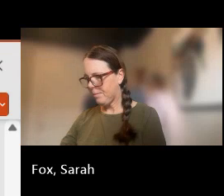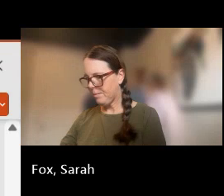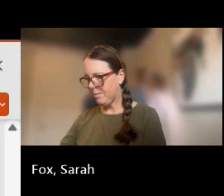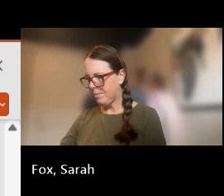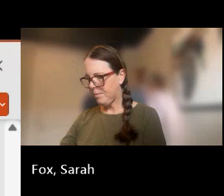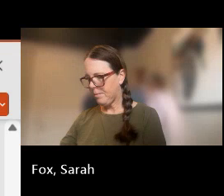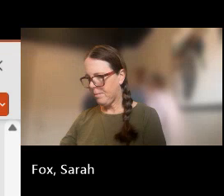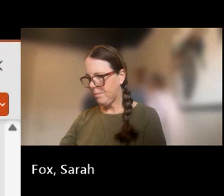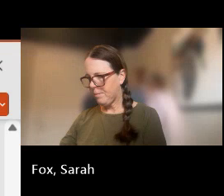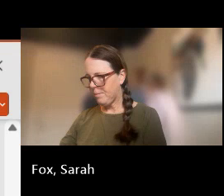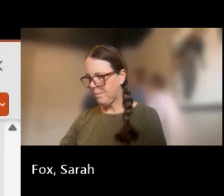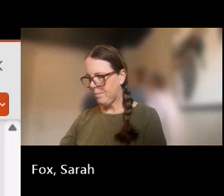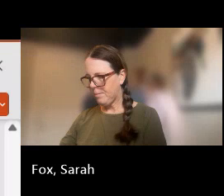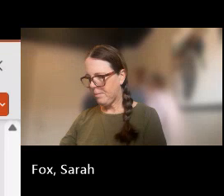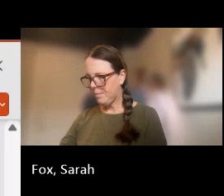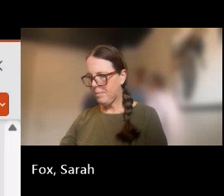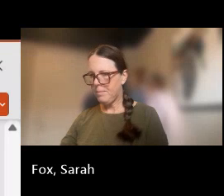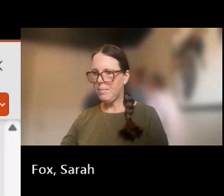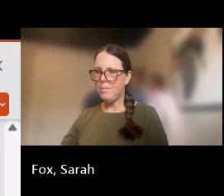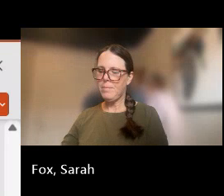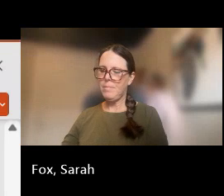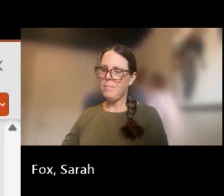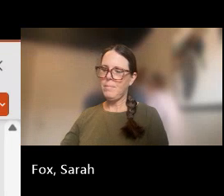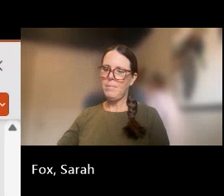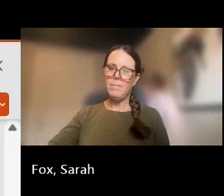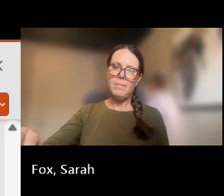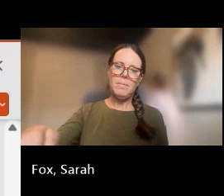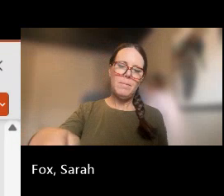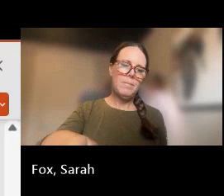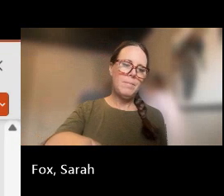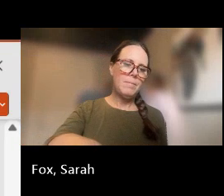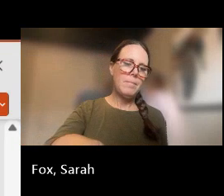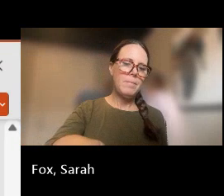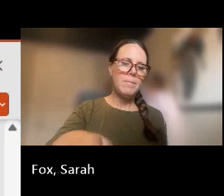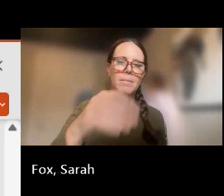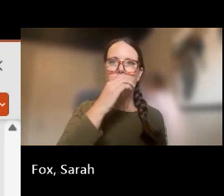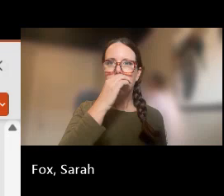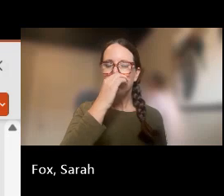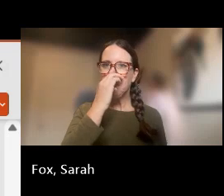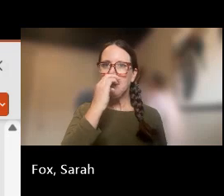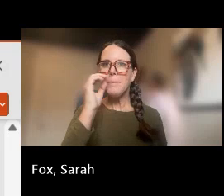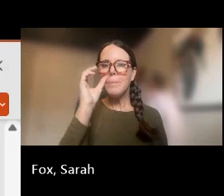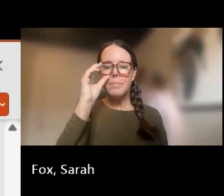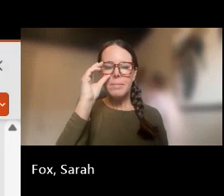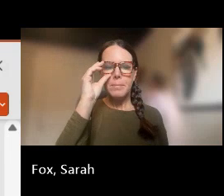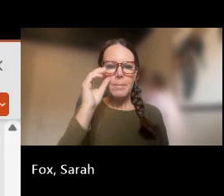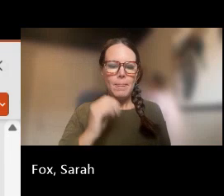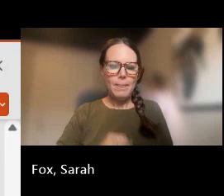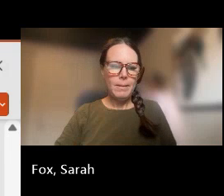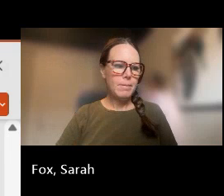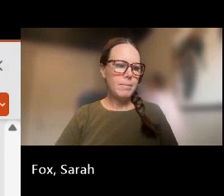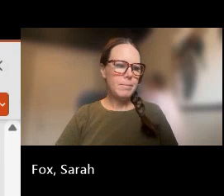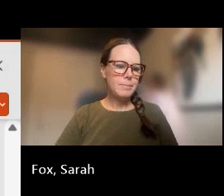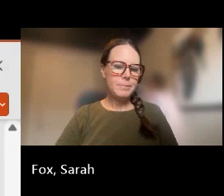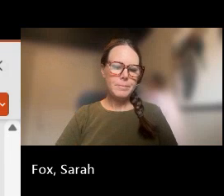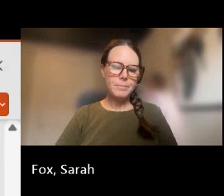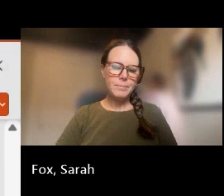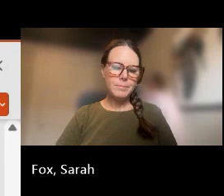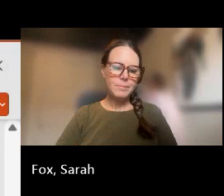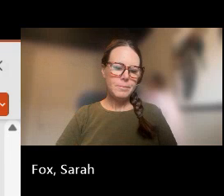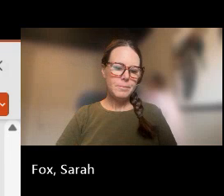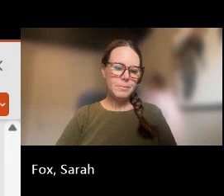the waterfront, the downtown, and as soon as Main Street is done, you guys already been down here, you understand it's a lot of folks and we need to allocate